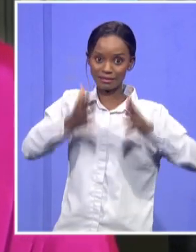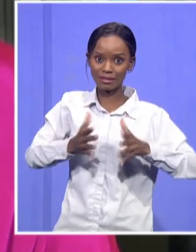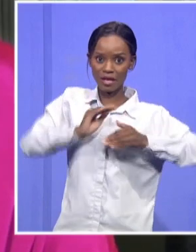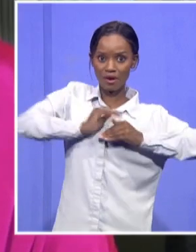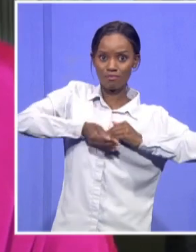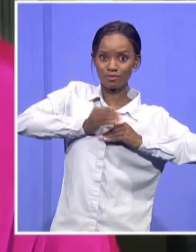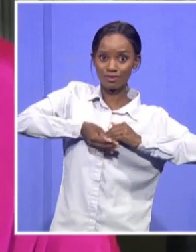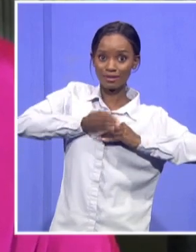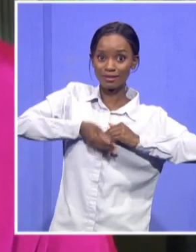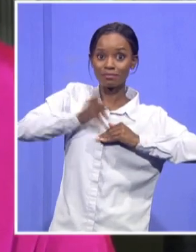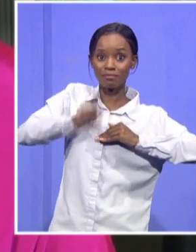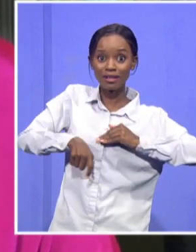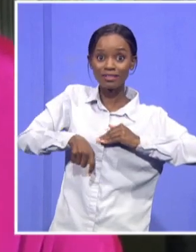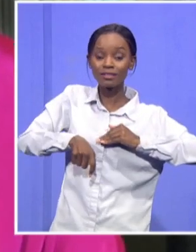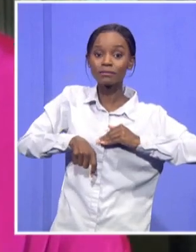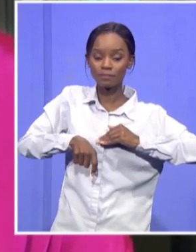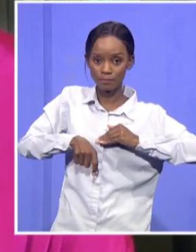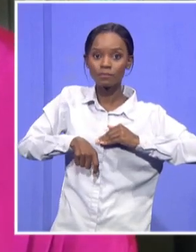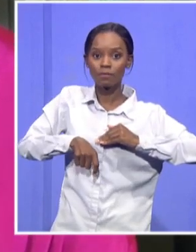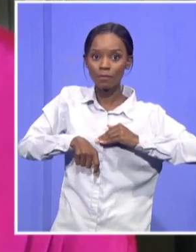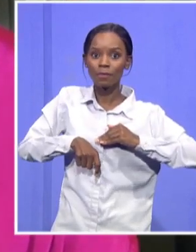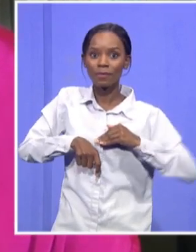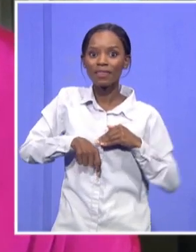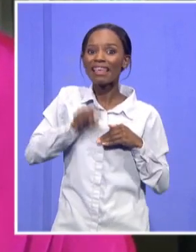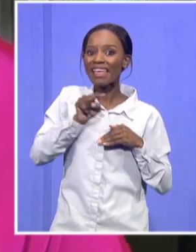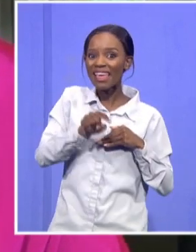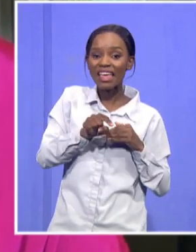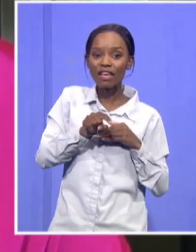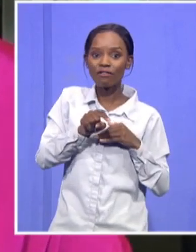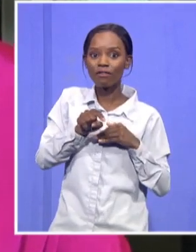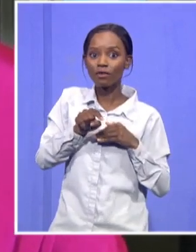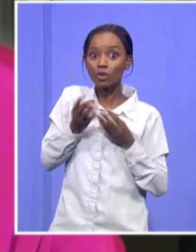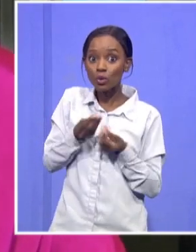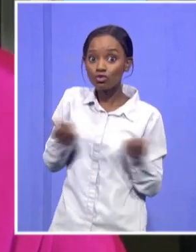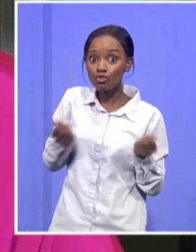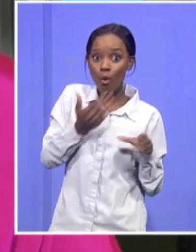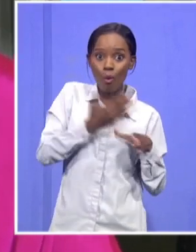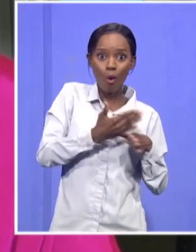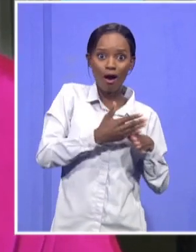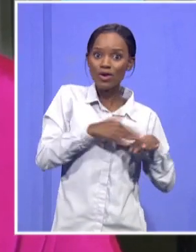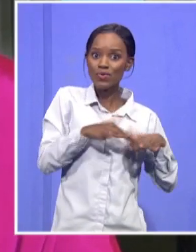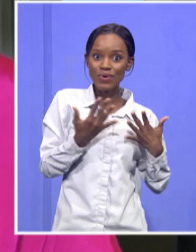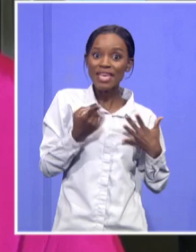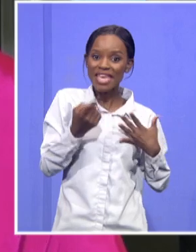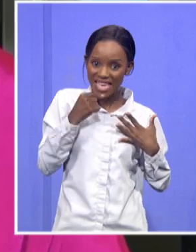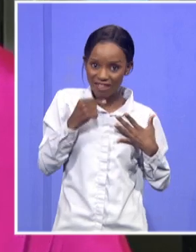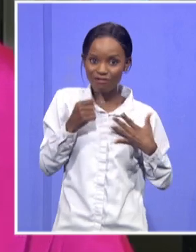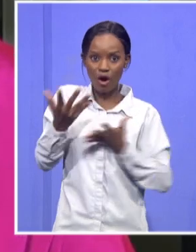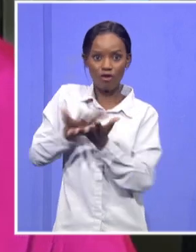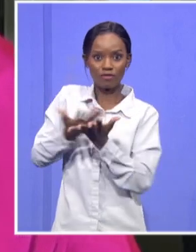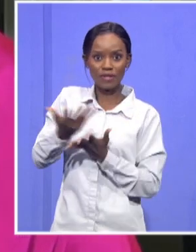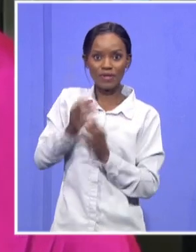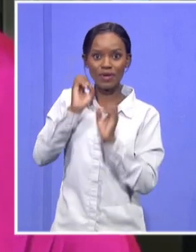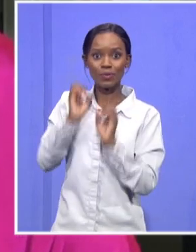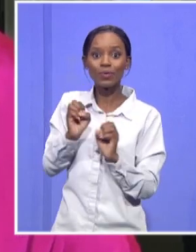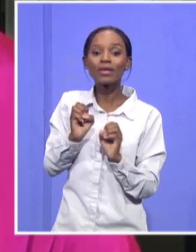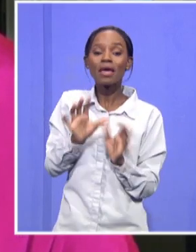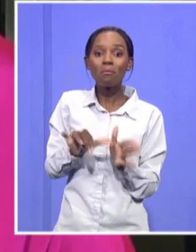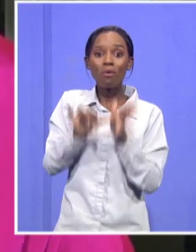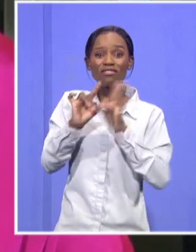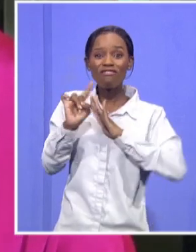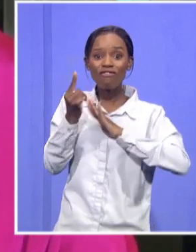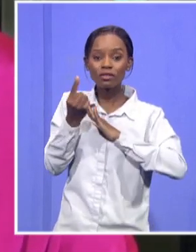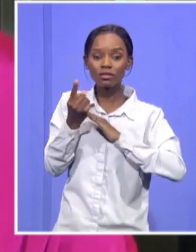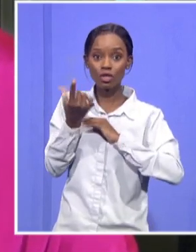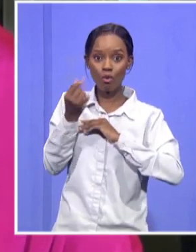we don't also bring the bottom-up conversations. We need to listen to the communities. We need to listen